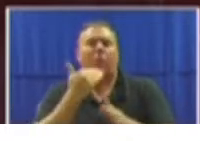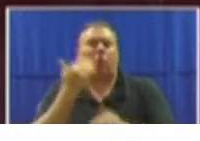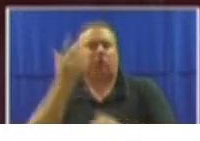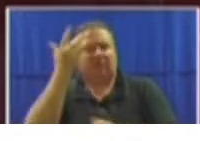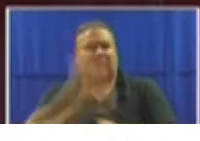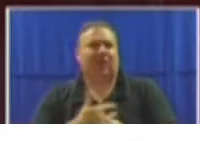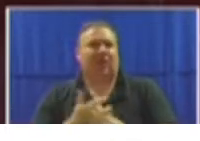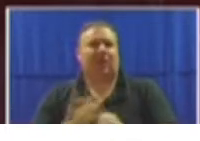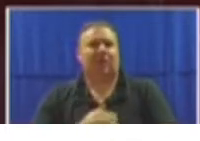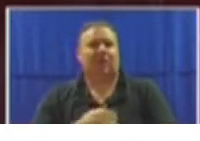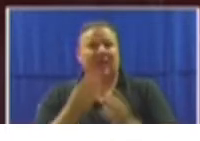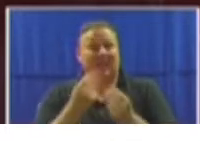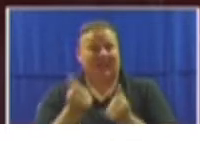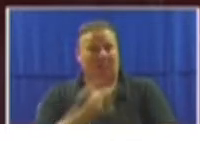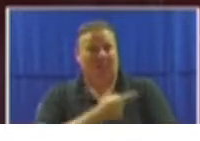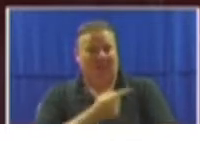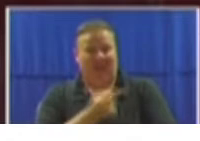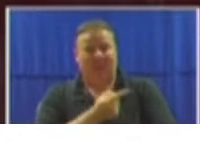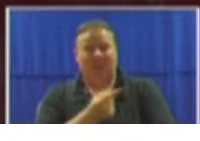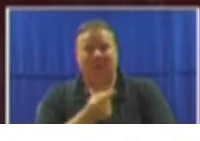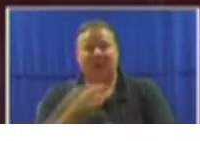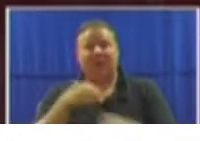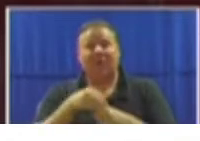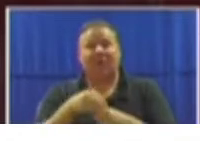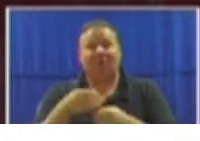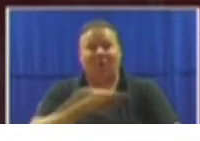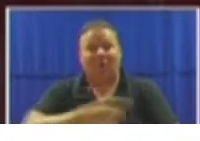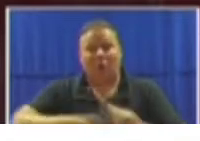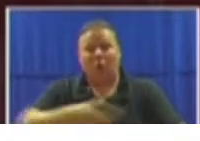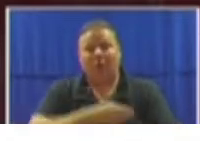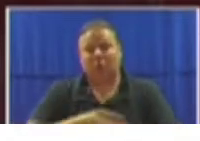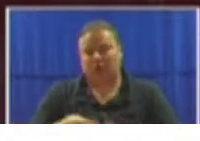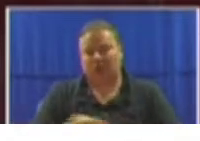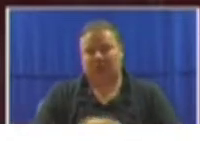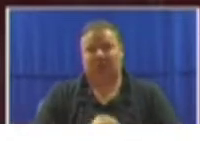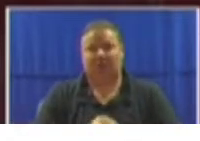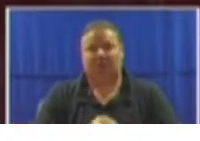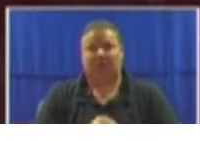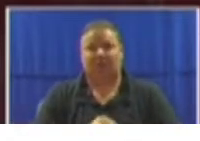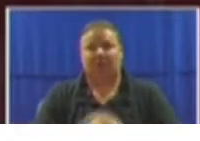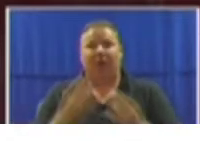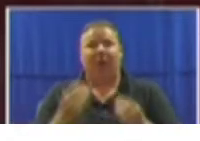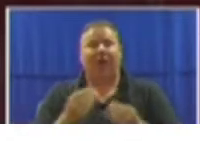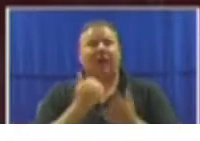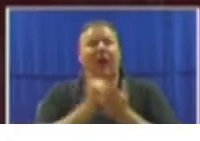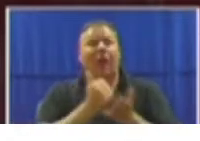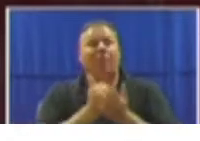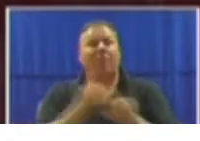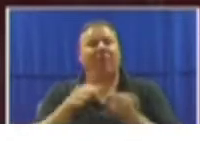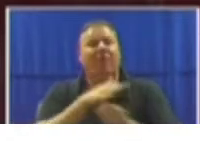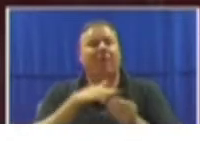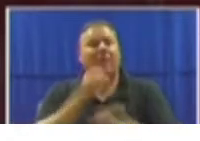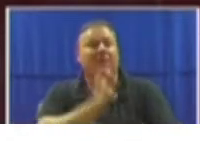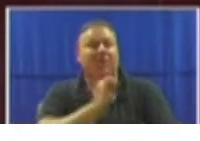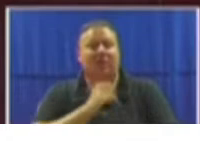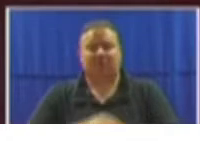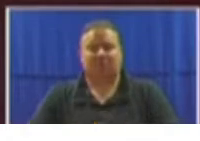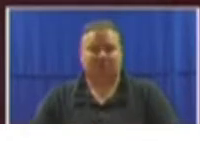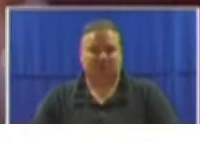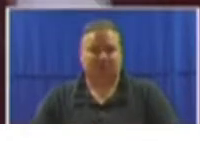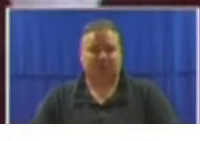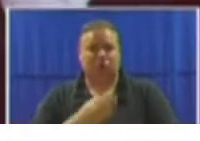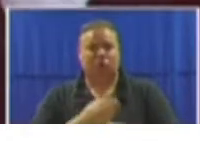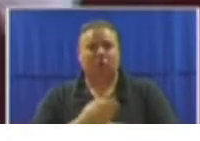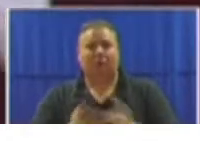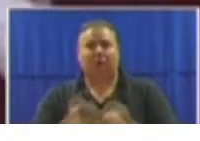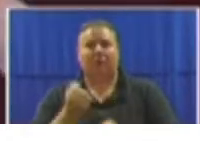them are also involved in corruption and nepotism, and this has been reported. This year,